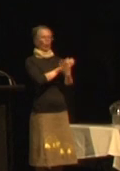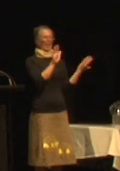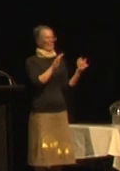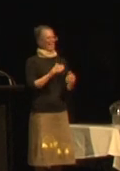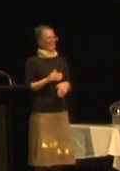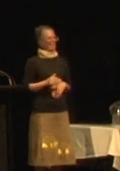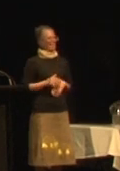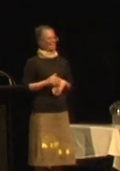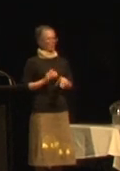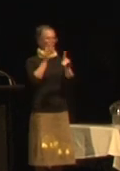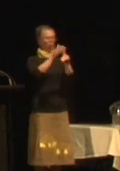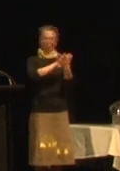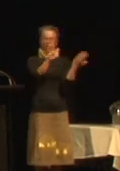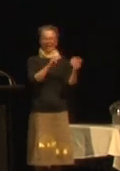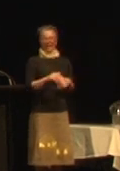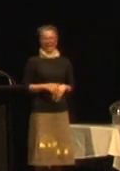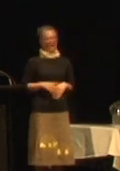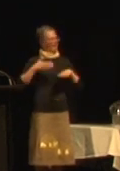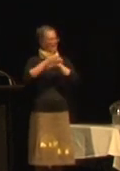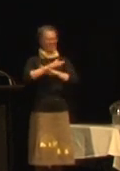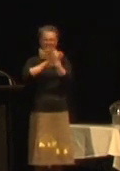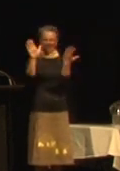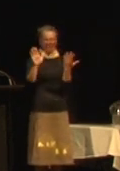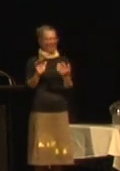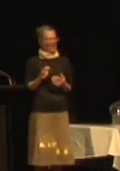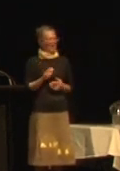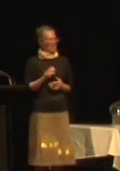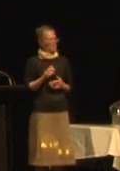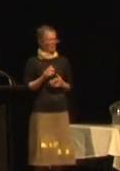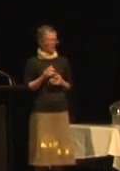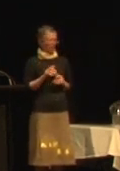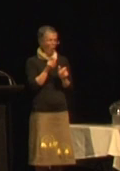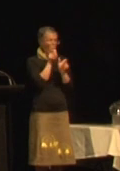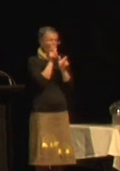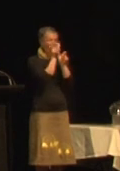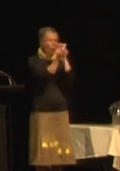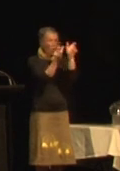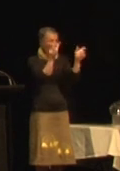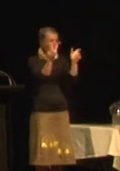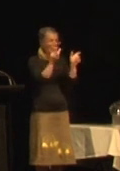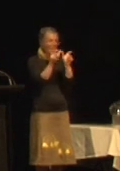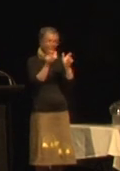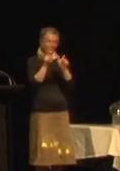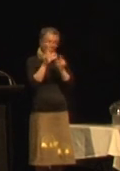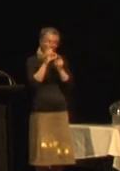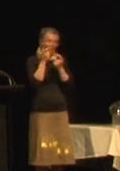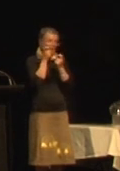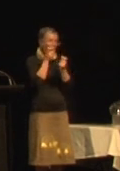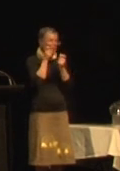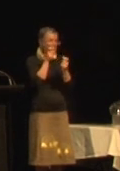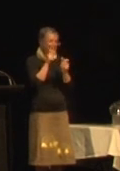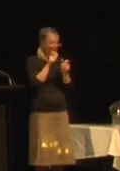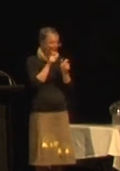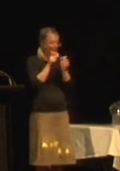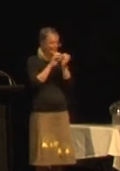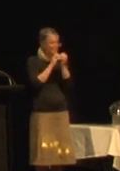means effort. And it's quite intentionally done, quite intentionally done. And we also have found ourselves saying